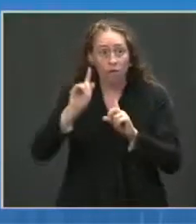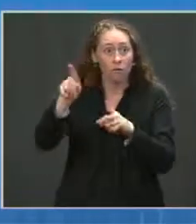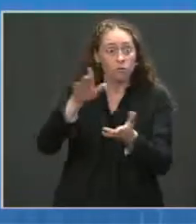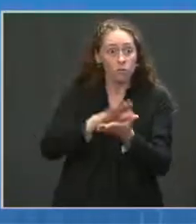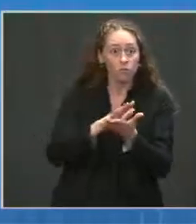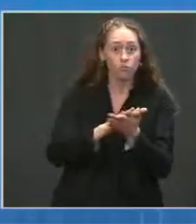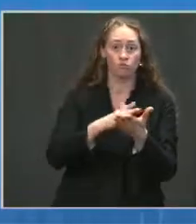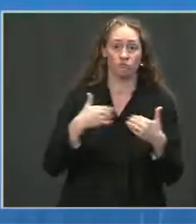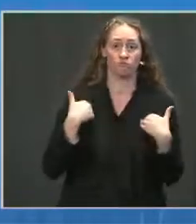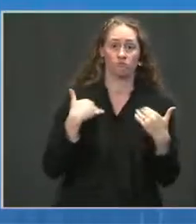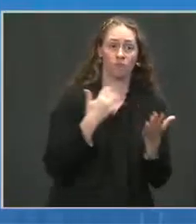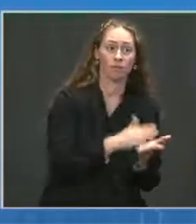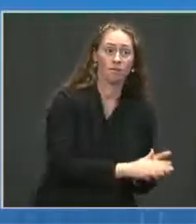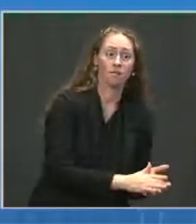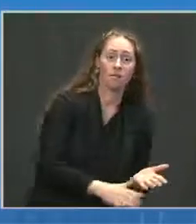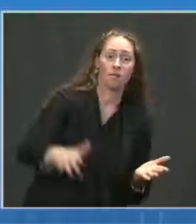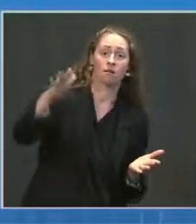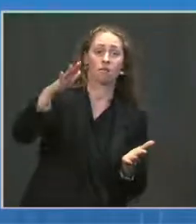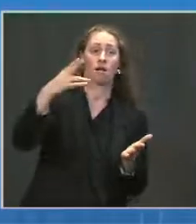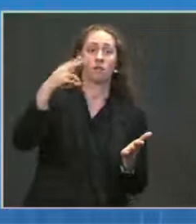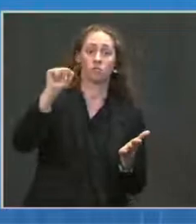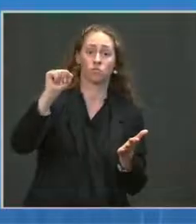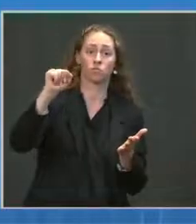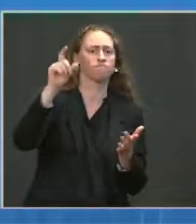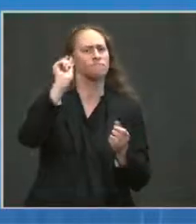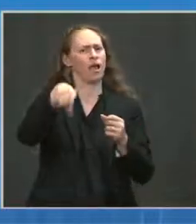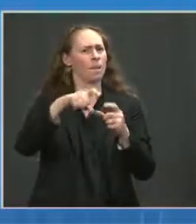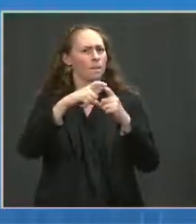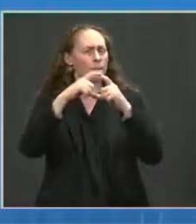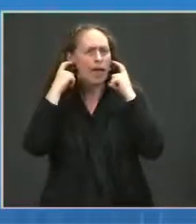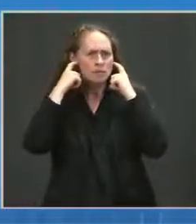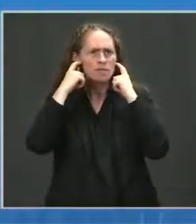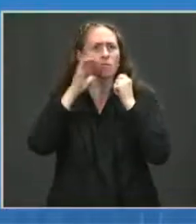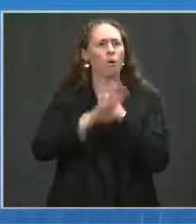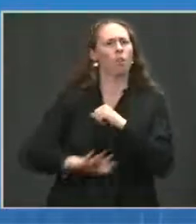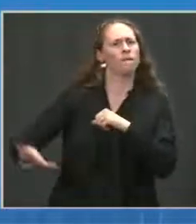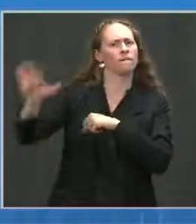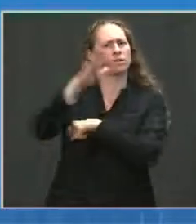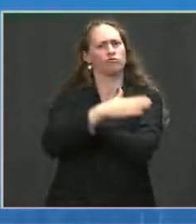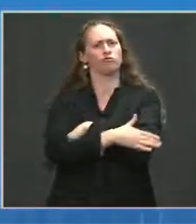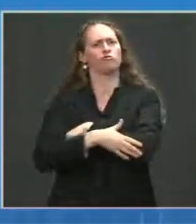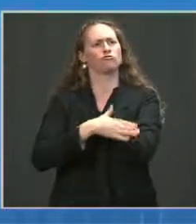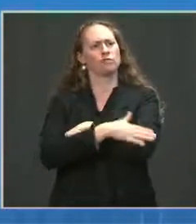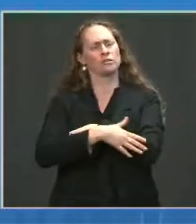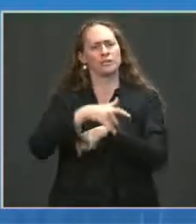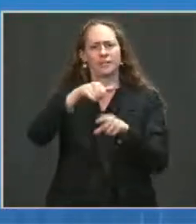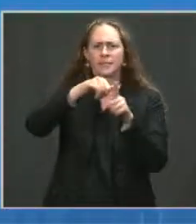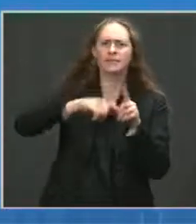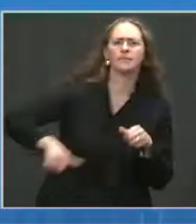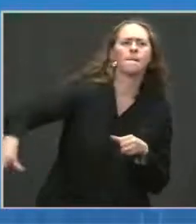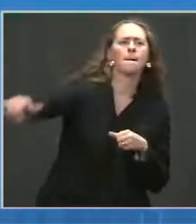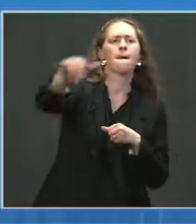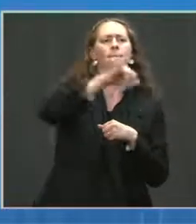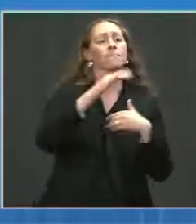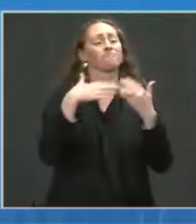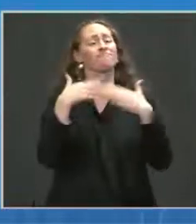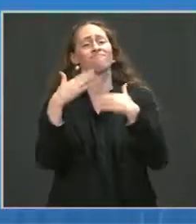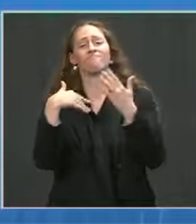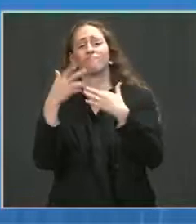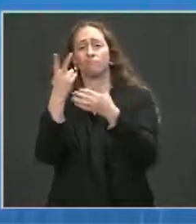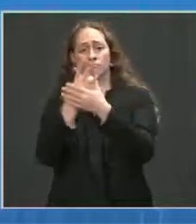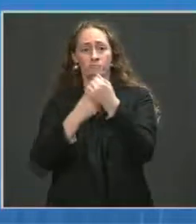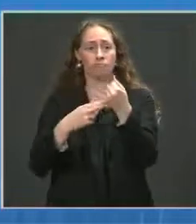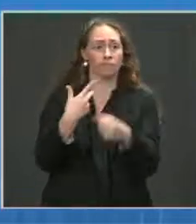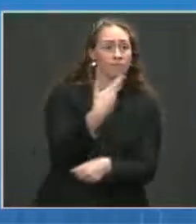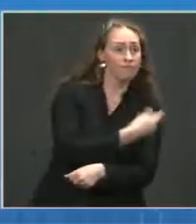school in the fall should be masked. Everyone across the country, adults, children, vaccinated or unvaccinated, everyone should